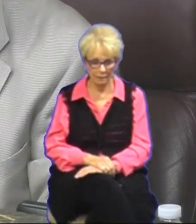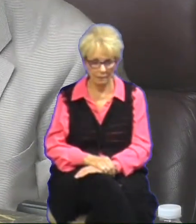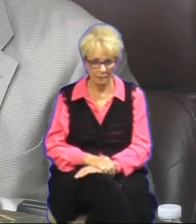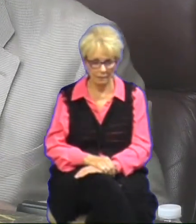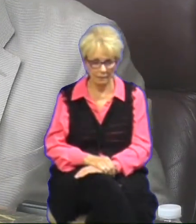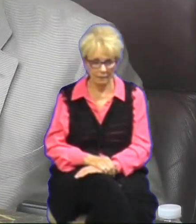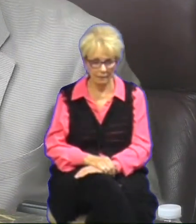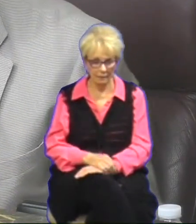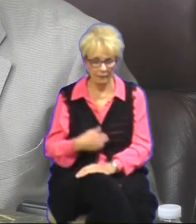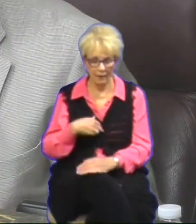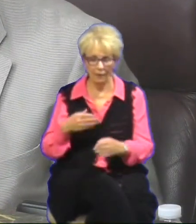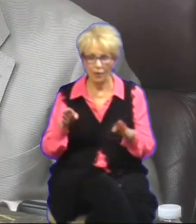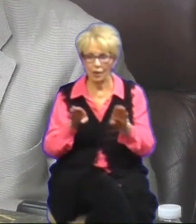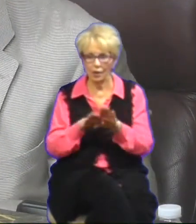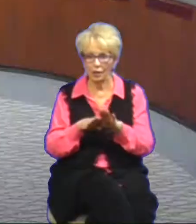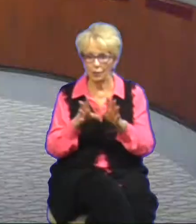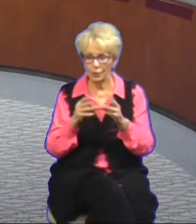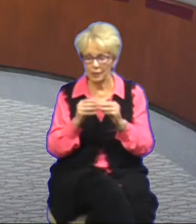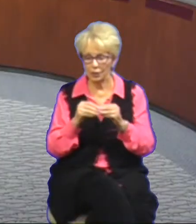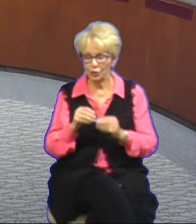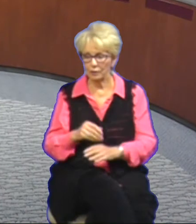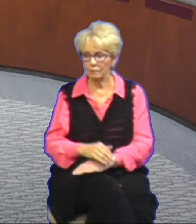closed session to have a motion.